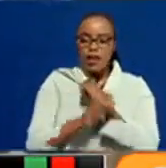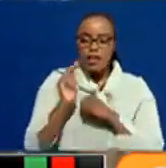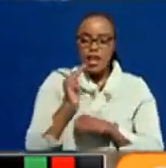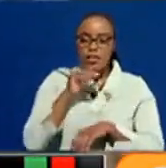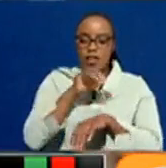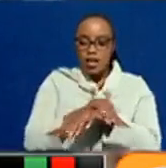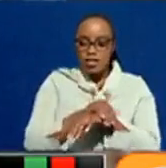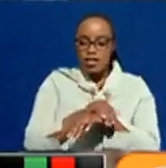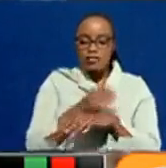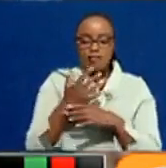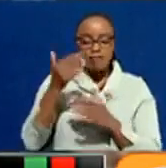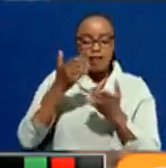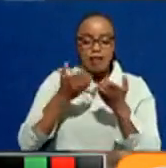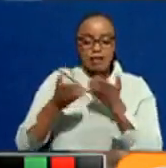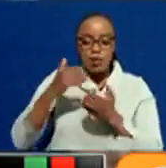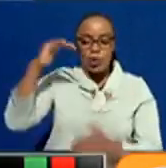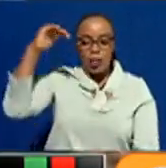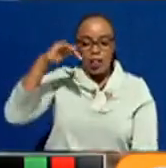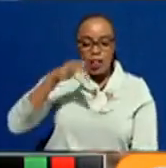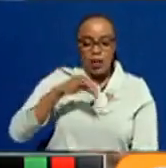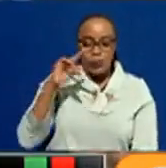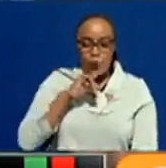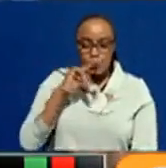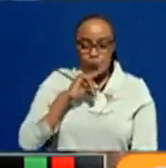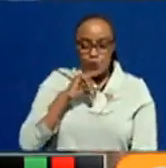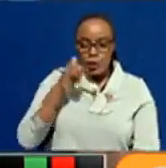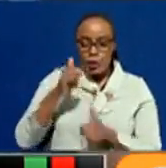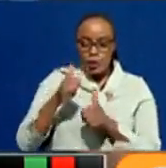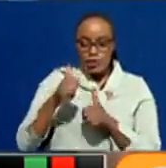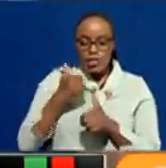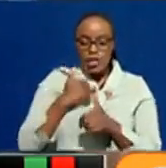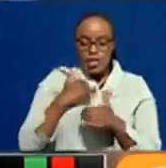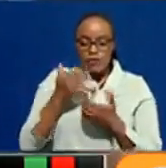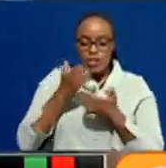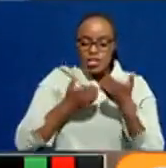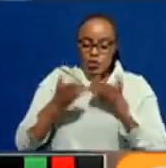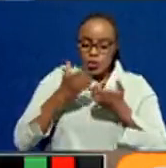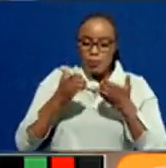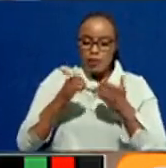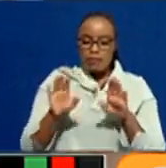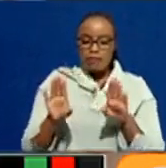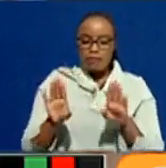a dilapidated economy that is facing almost an economic shutdown.